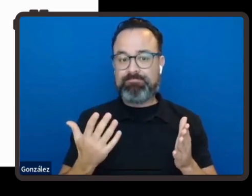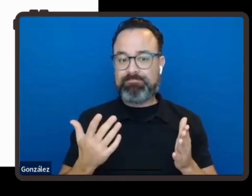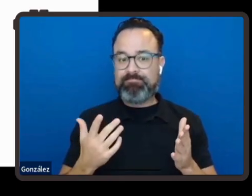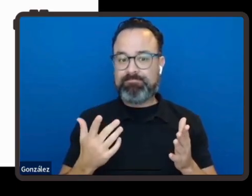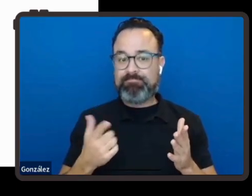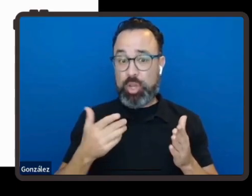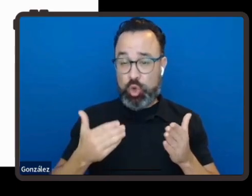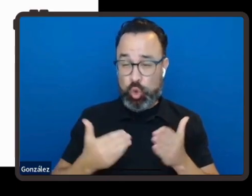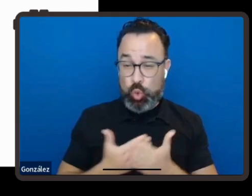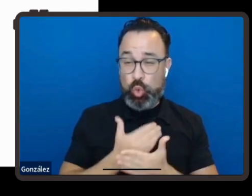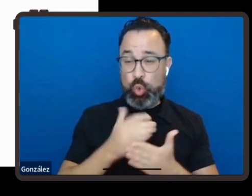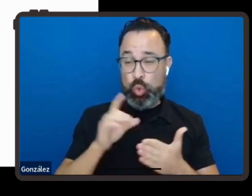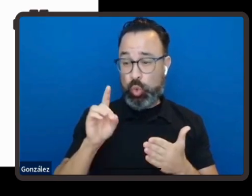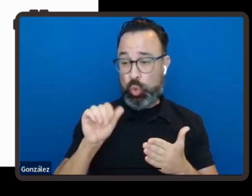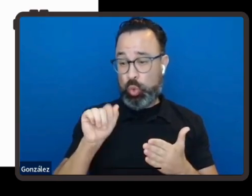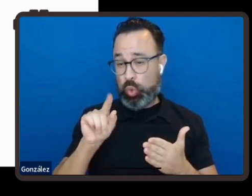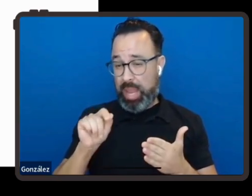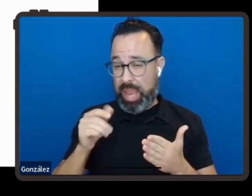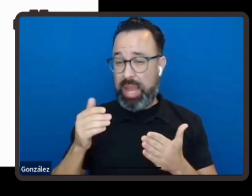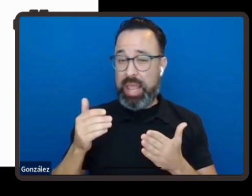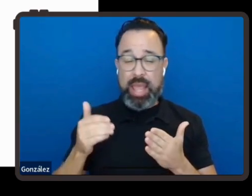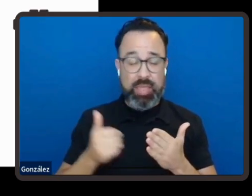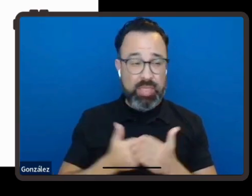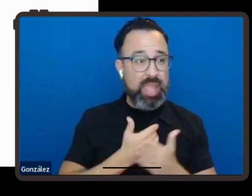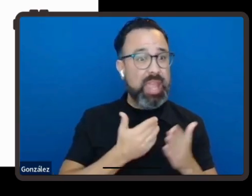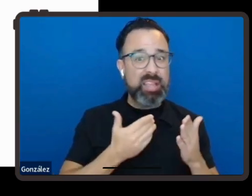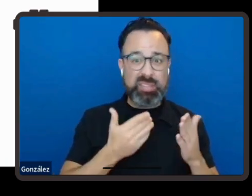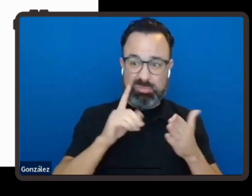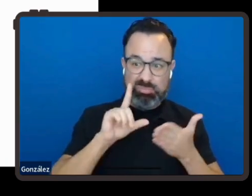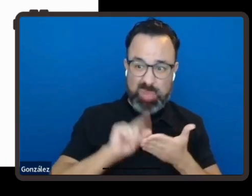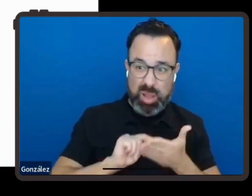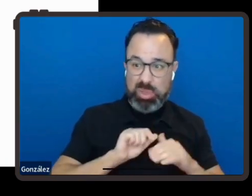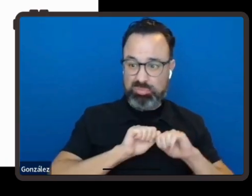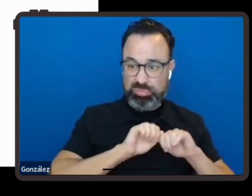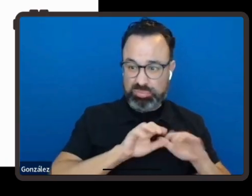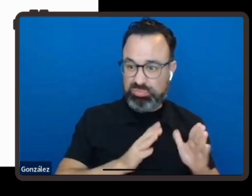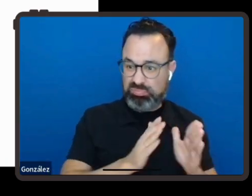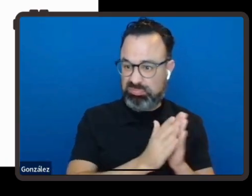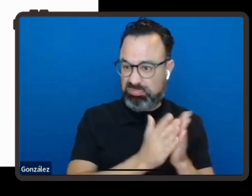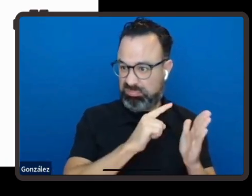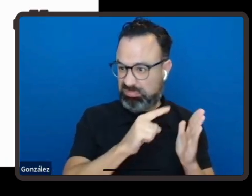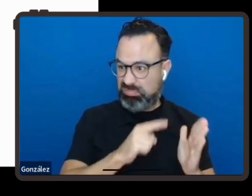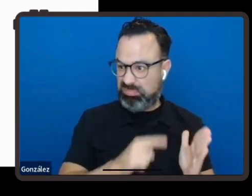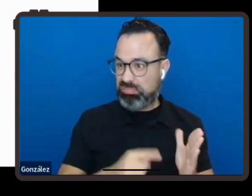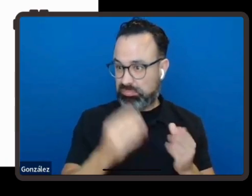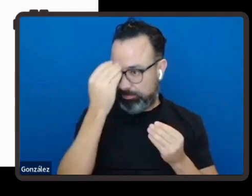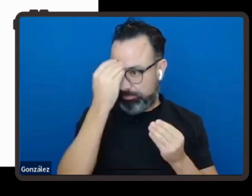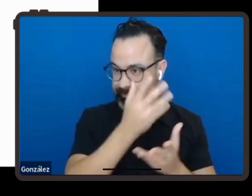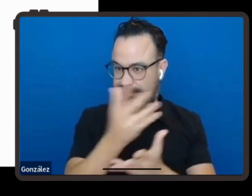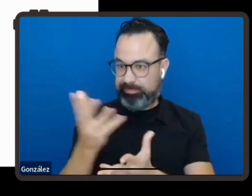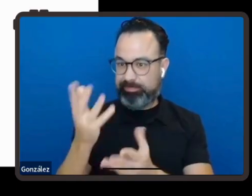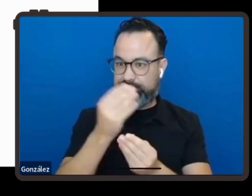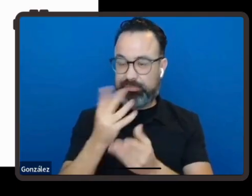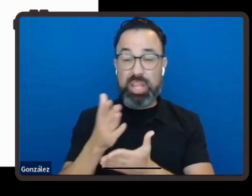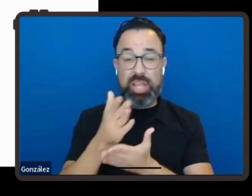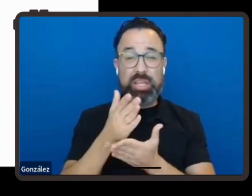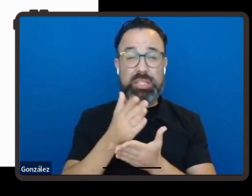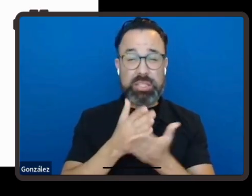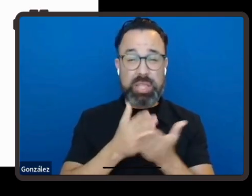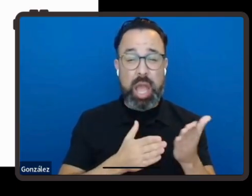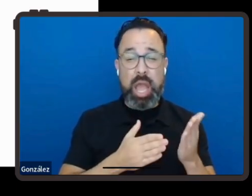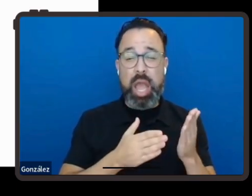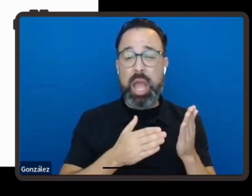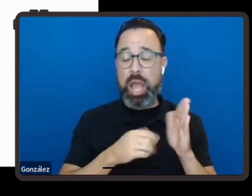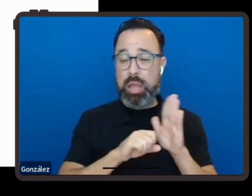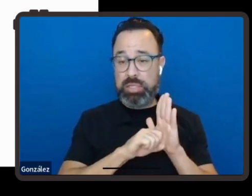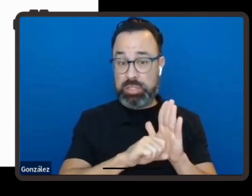data, things that are coming out in the literature to inform you. So certain syndromes certainly reach a threshold